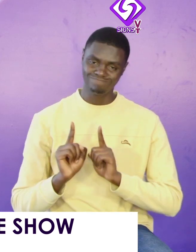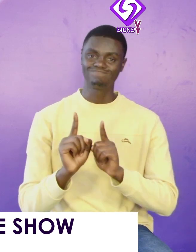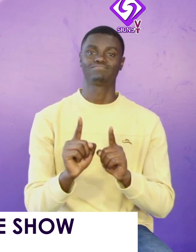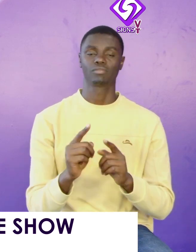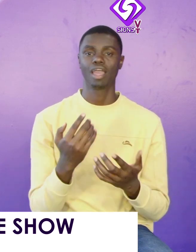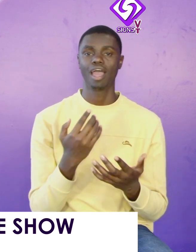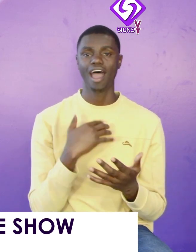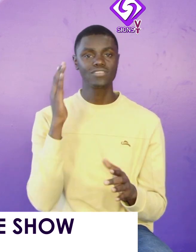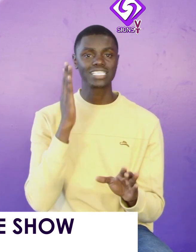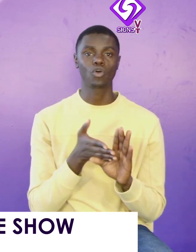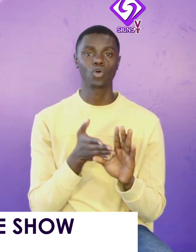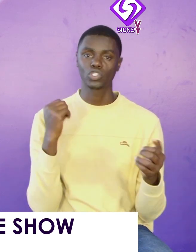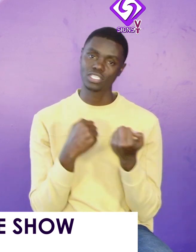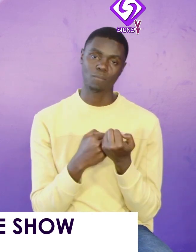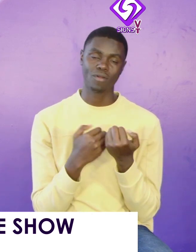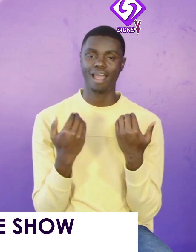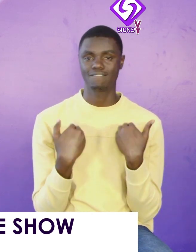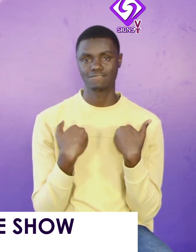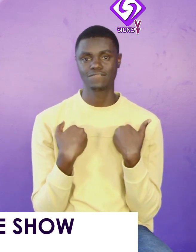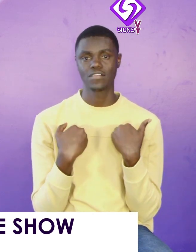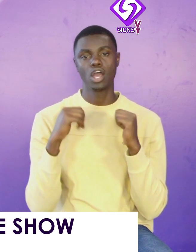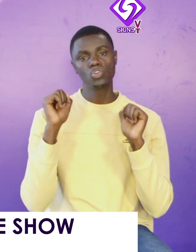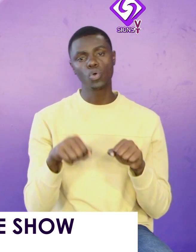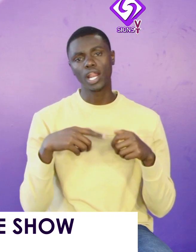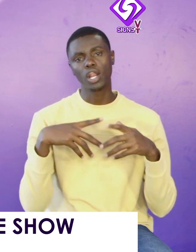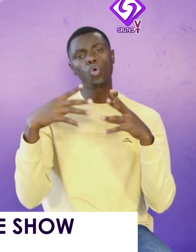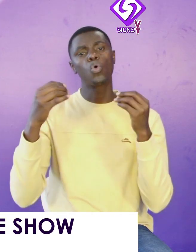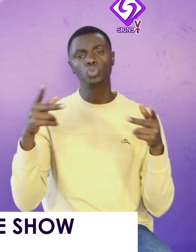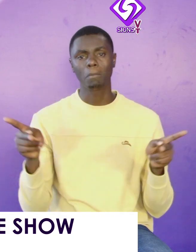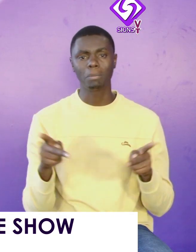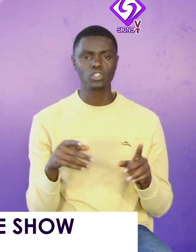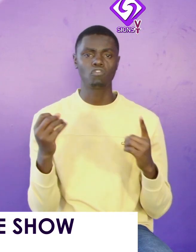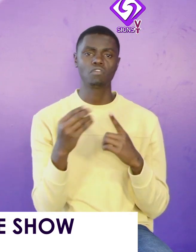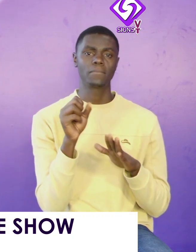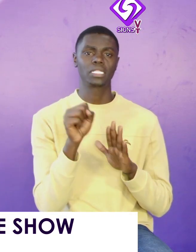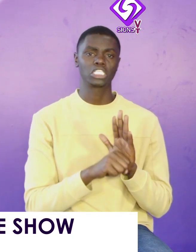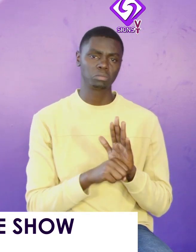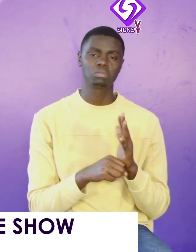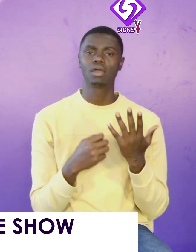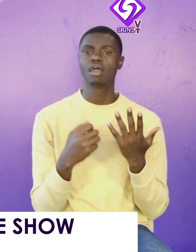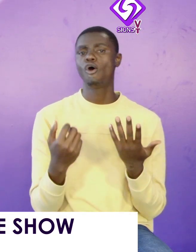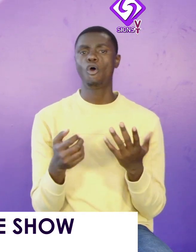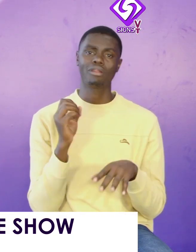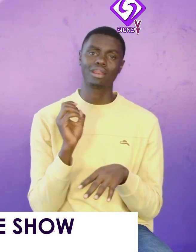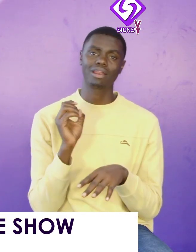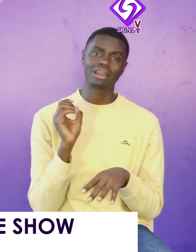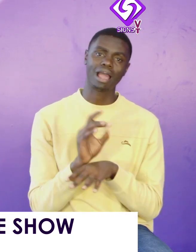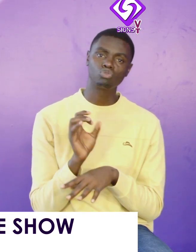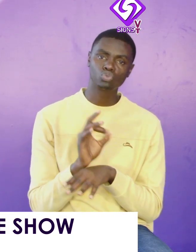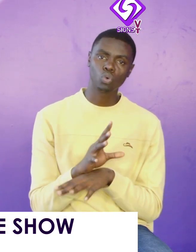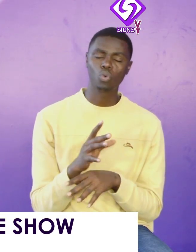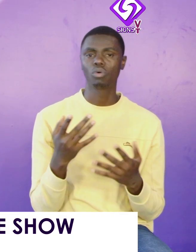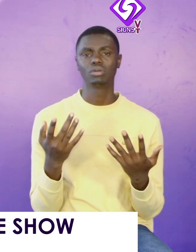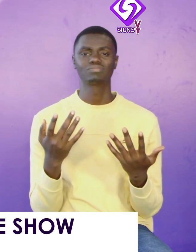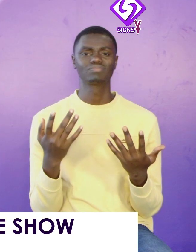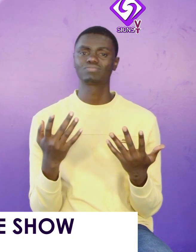is psychological support. You can go to places of mentorship. You can go to places of counsel. Yeah.